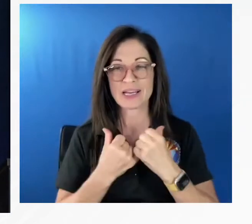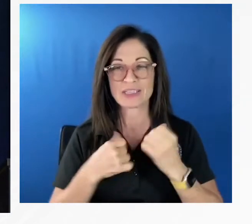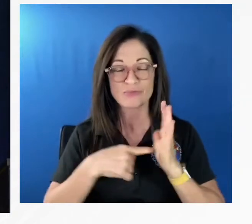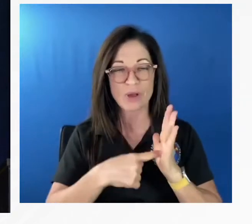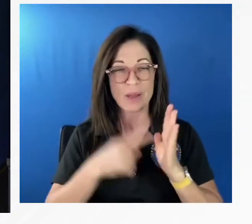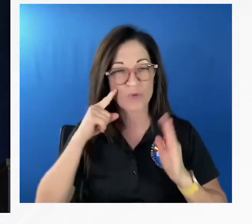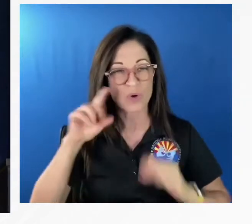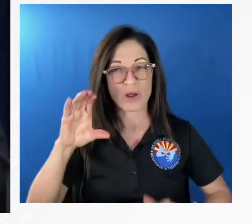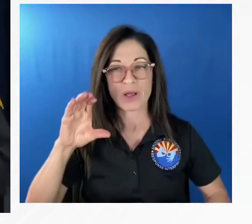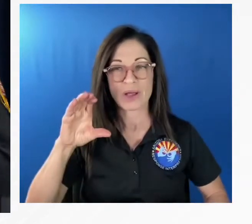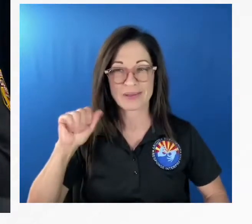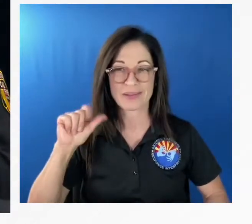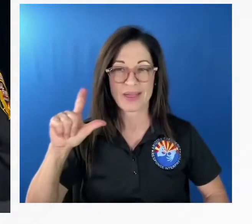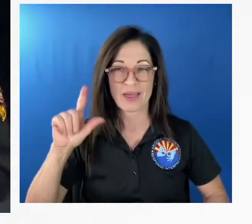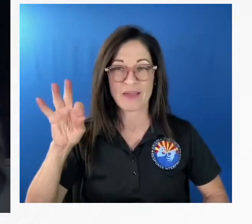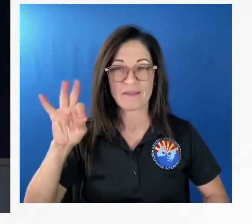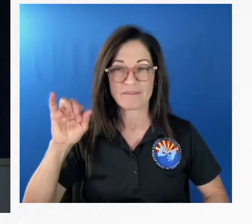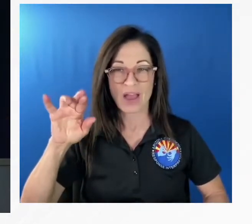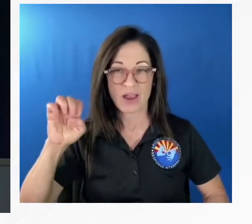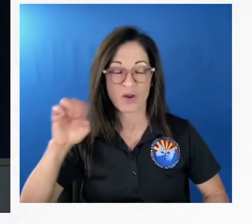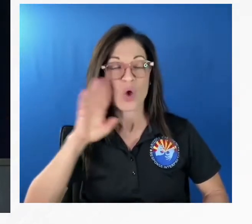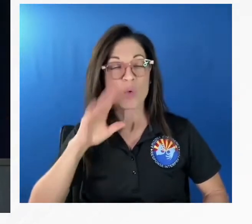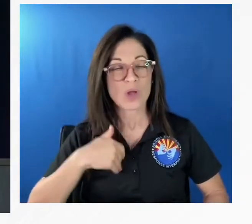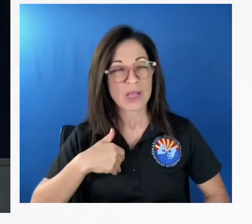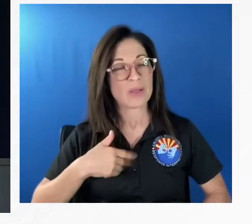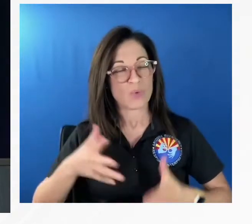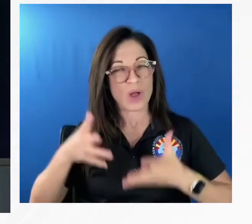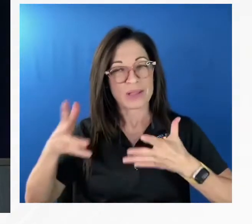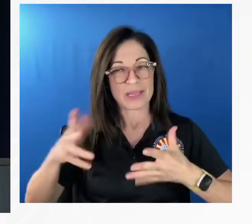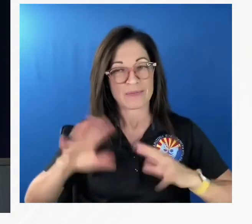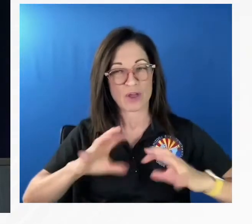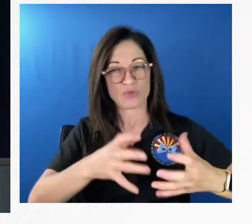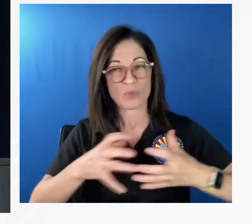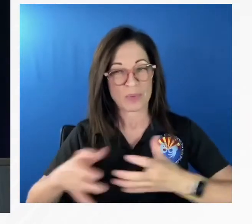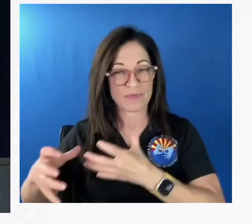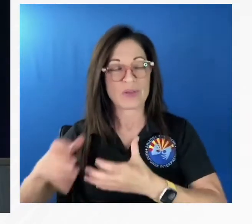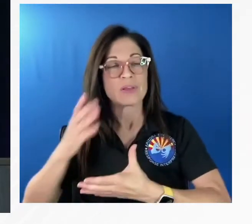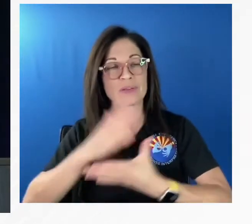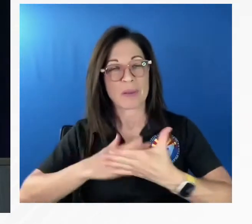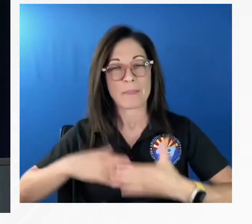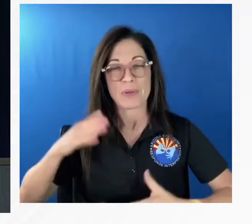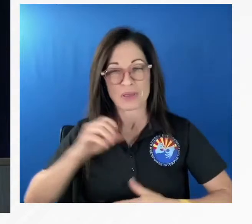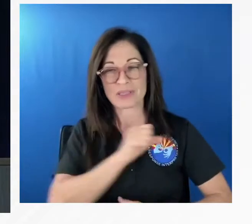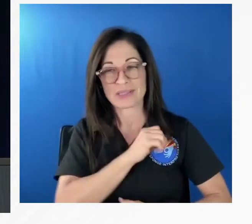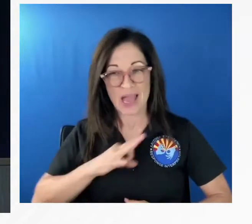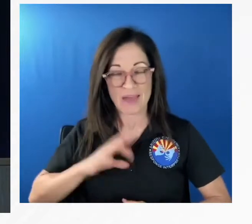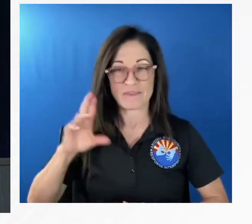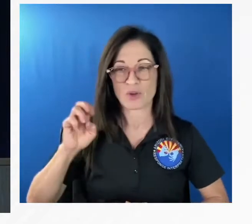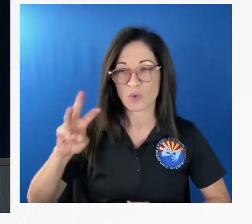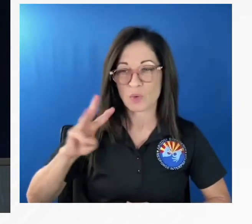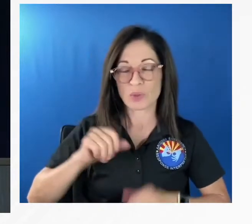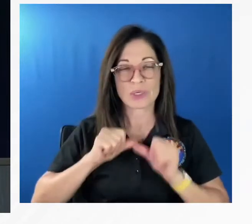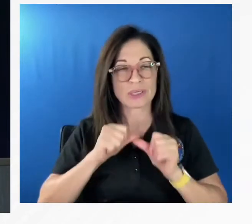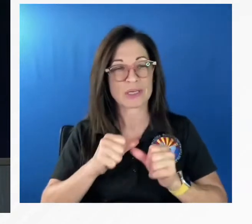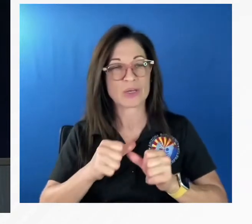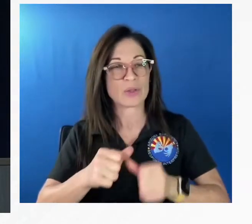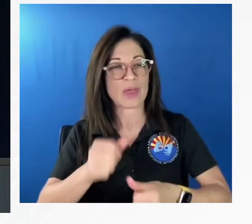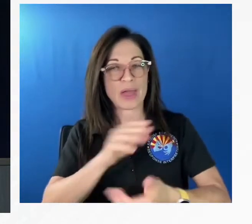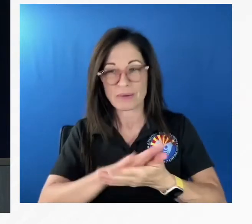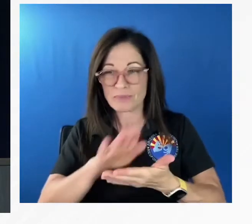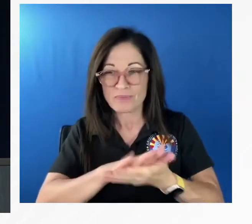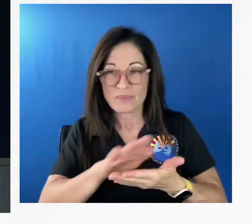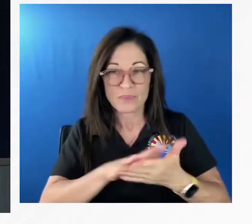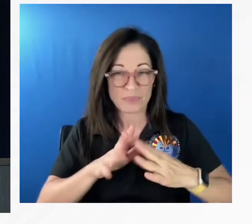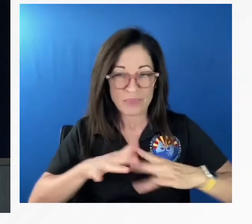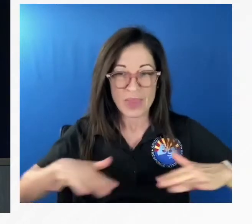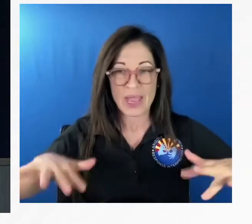maintain a group of overhead and some heavy equipment to continue that suppression repair. And we're going to stay laser focused on